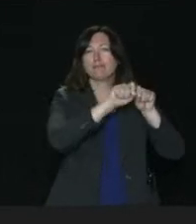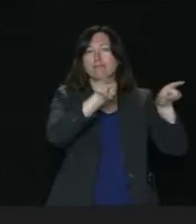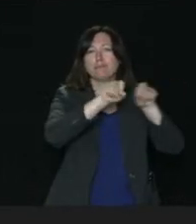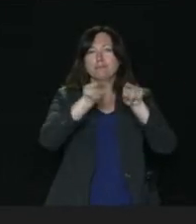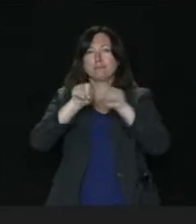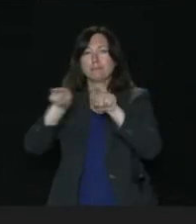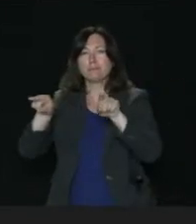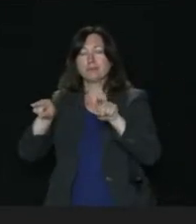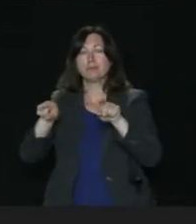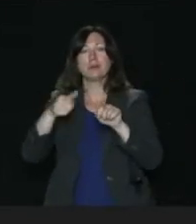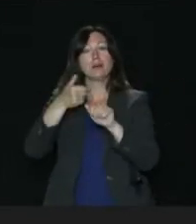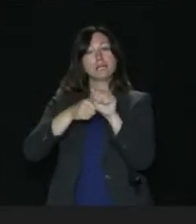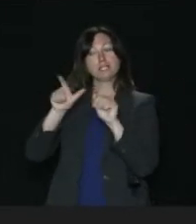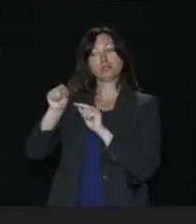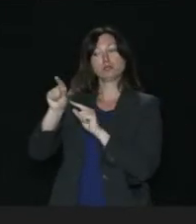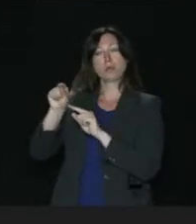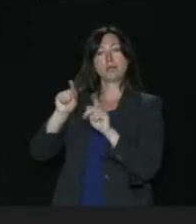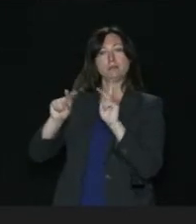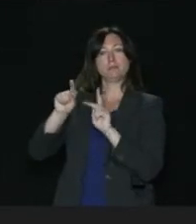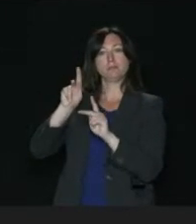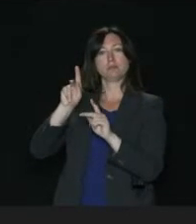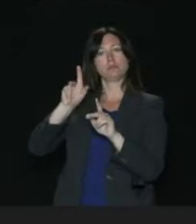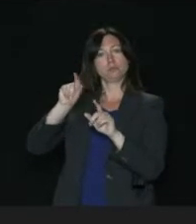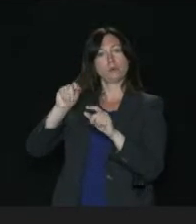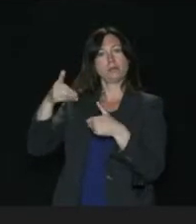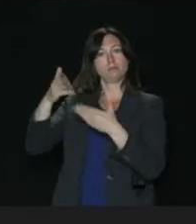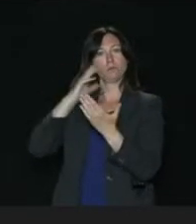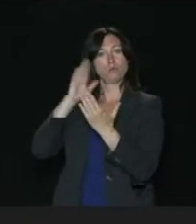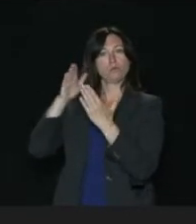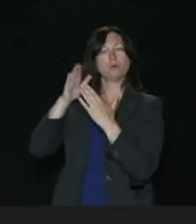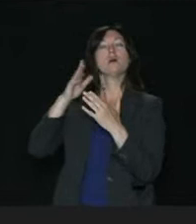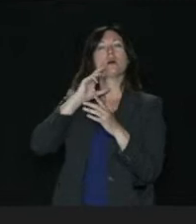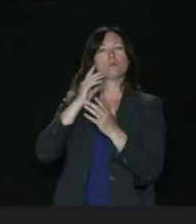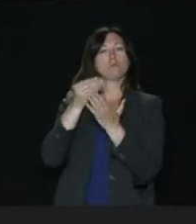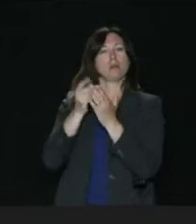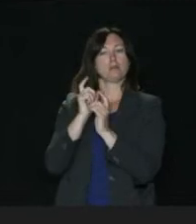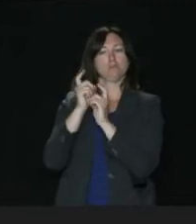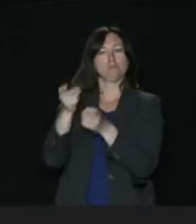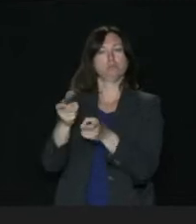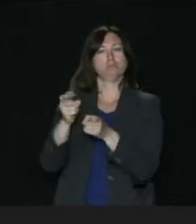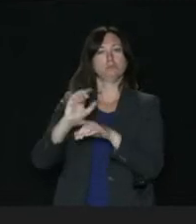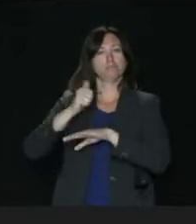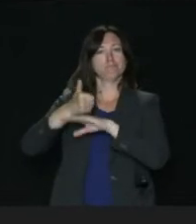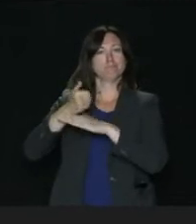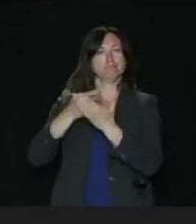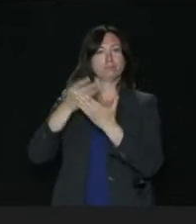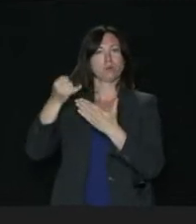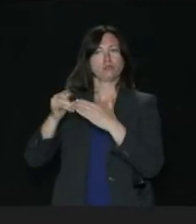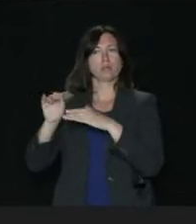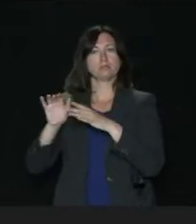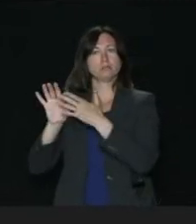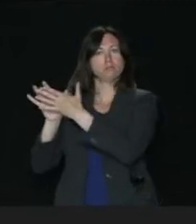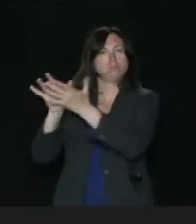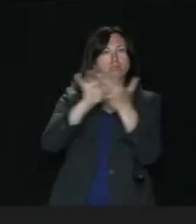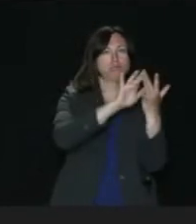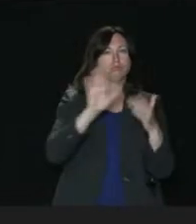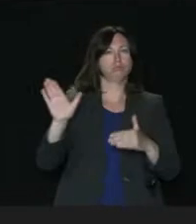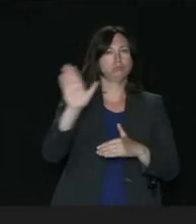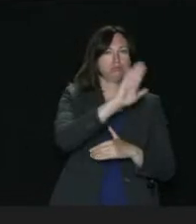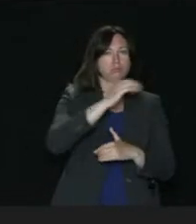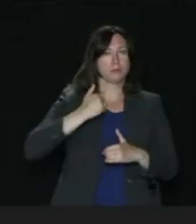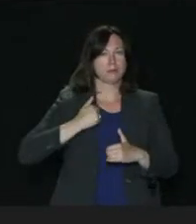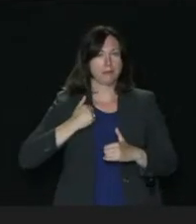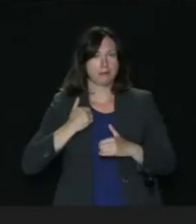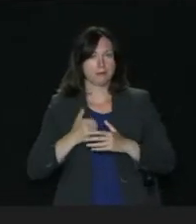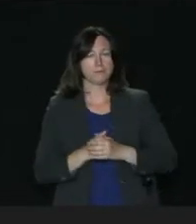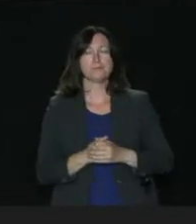to develop and implement their unique campaign initiatives in communities across Canada. Let's keep working together,